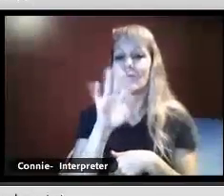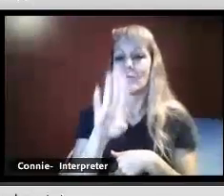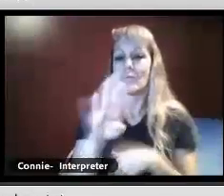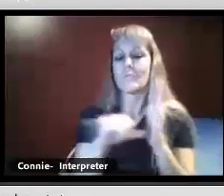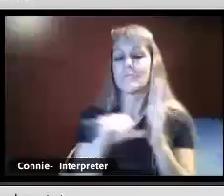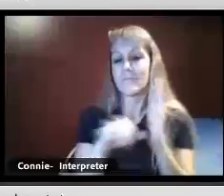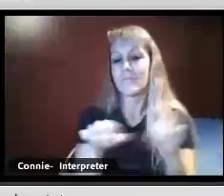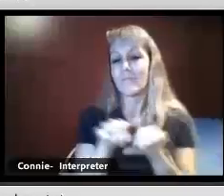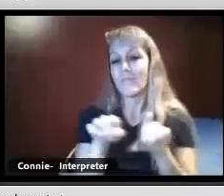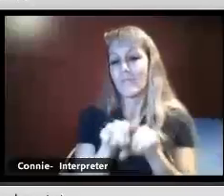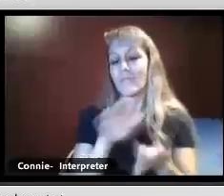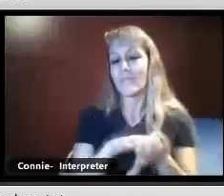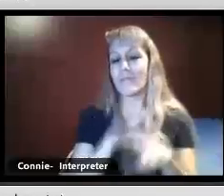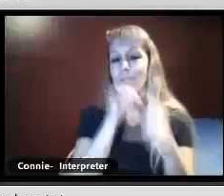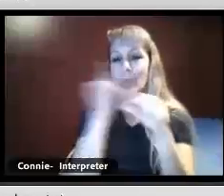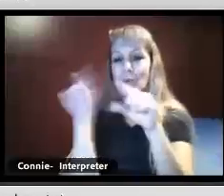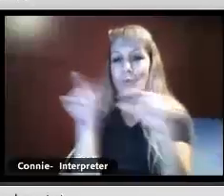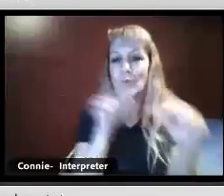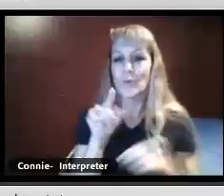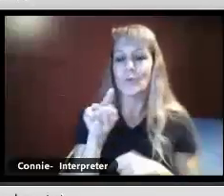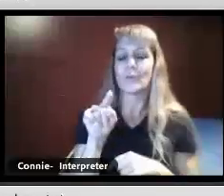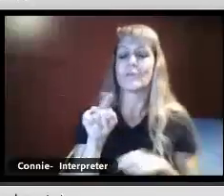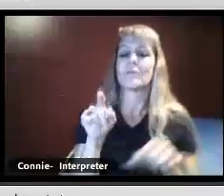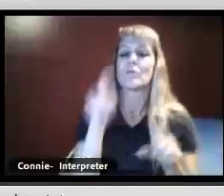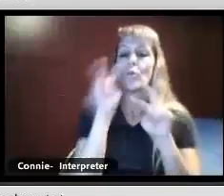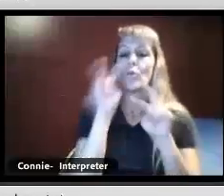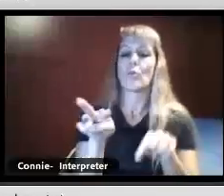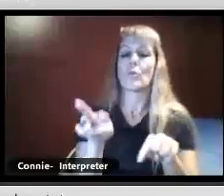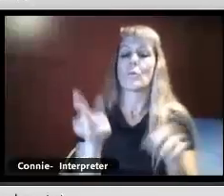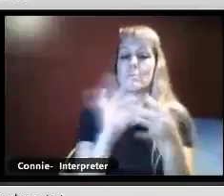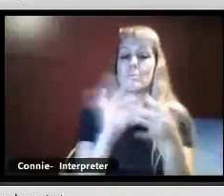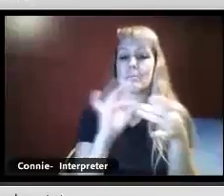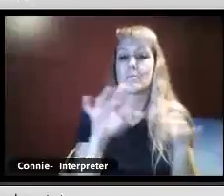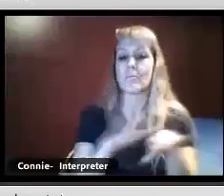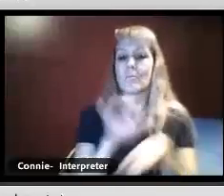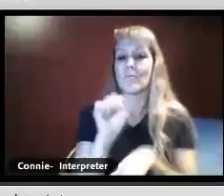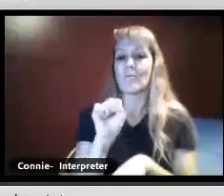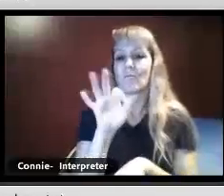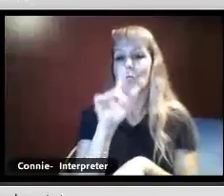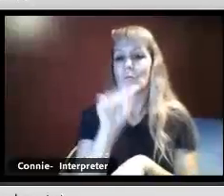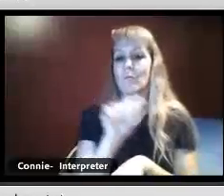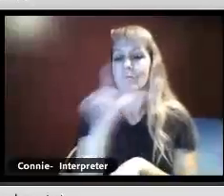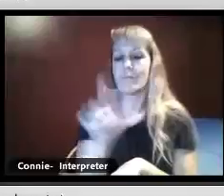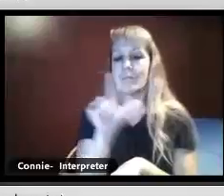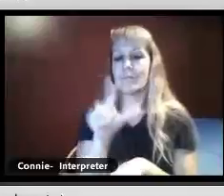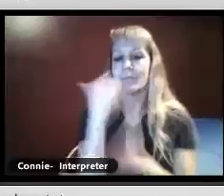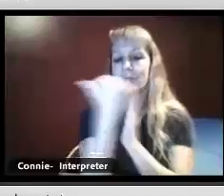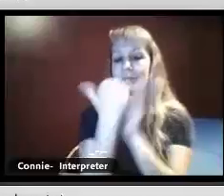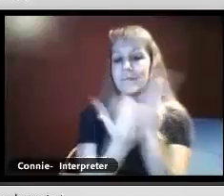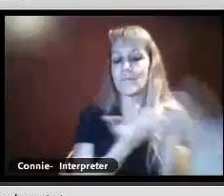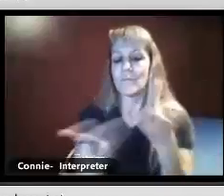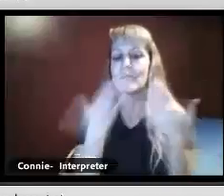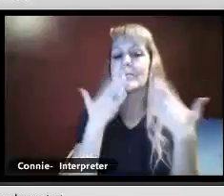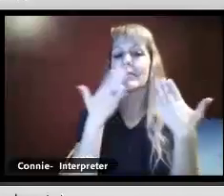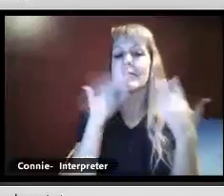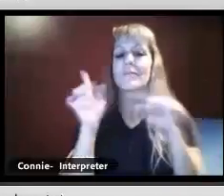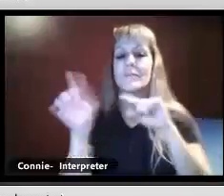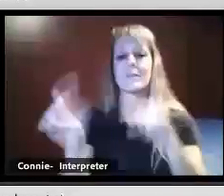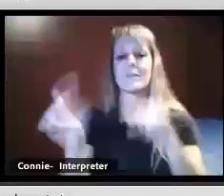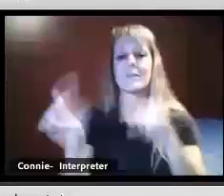follow us on Twitter, or look for your message from the Florida Library listserv. Thank you all for attending and have a wonderful day.